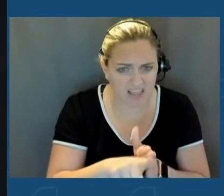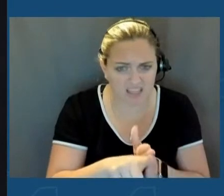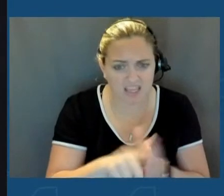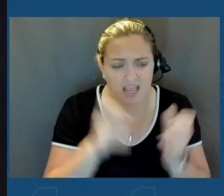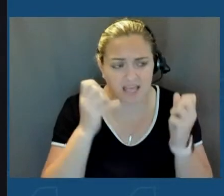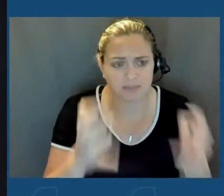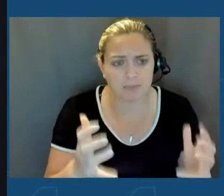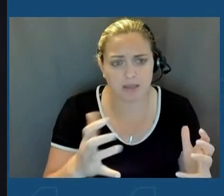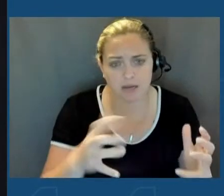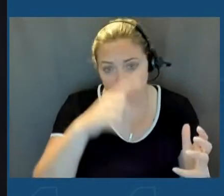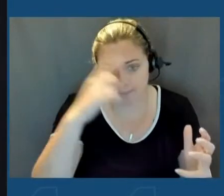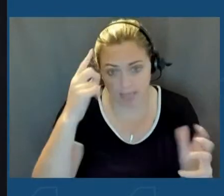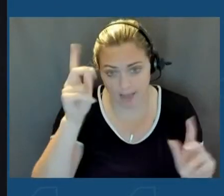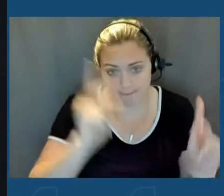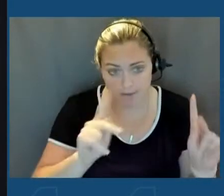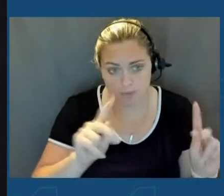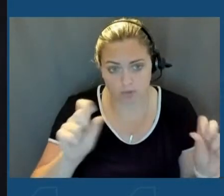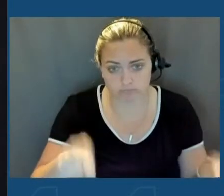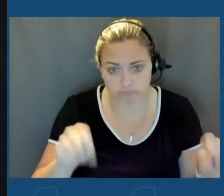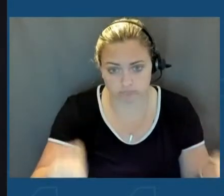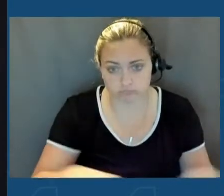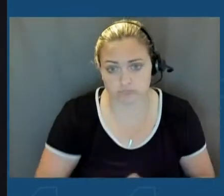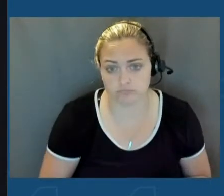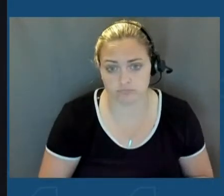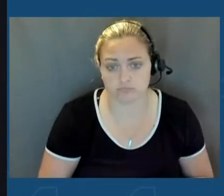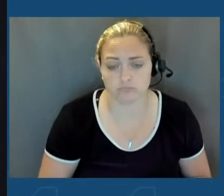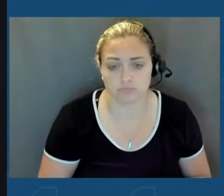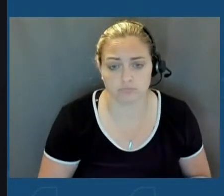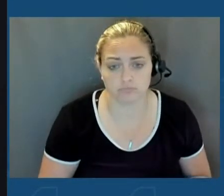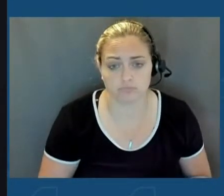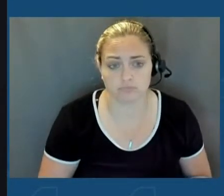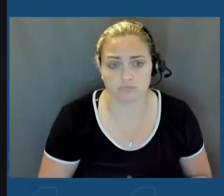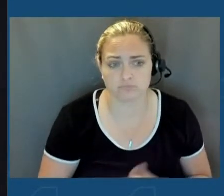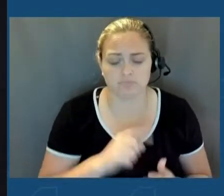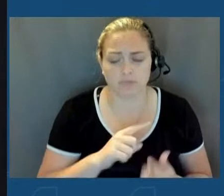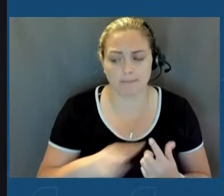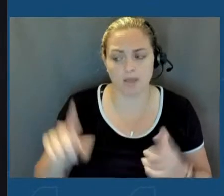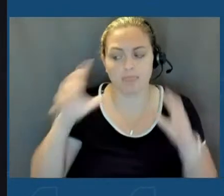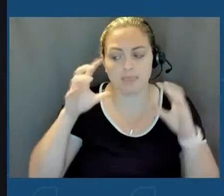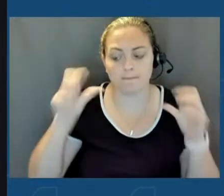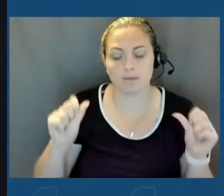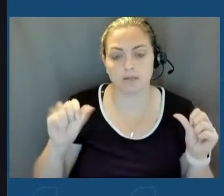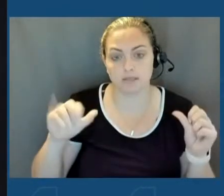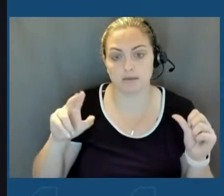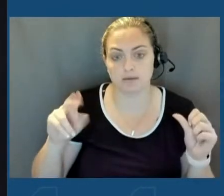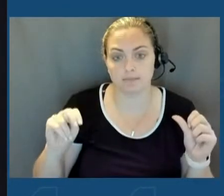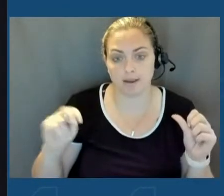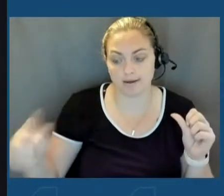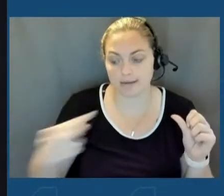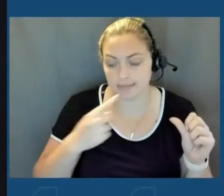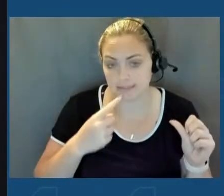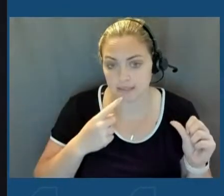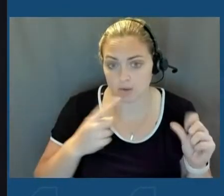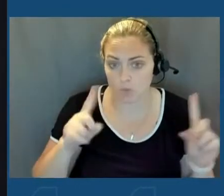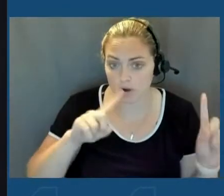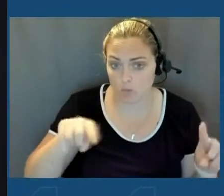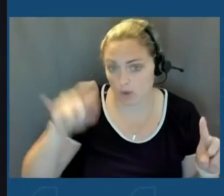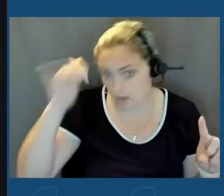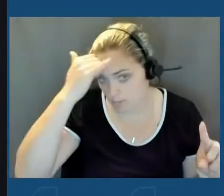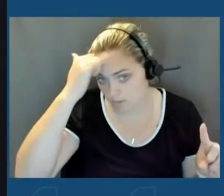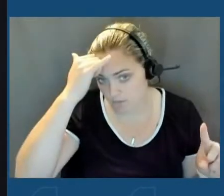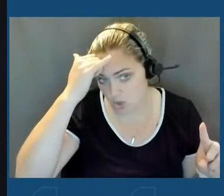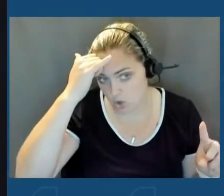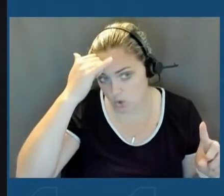many black people as possible. But as President Biden said when he came to Buffalo